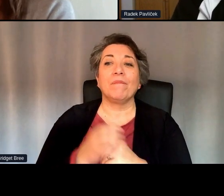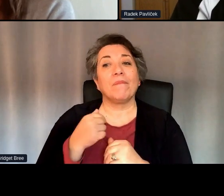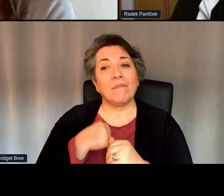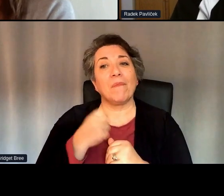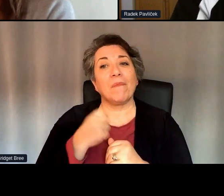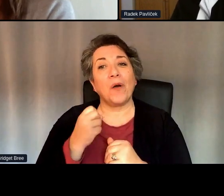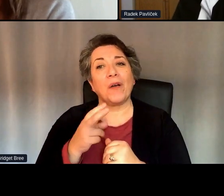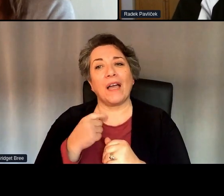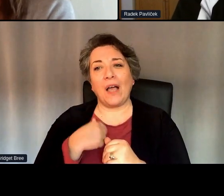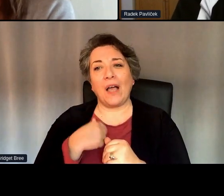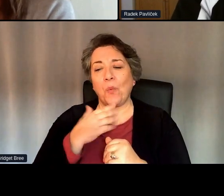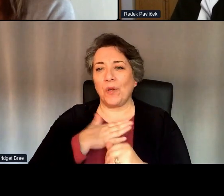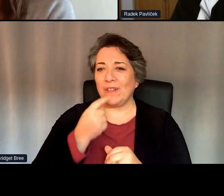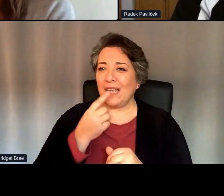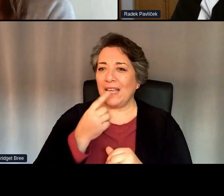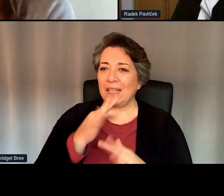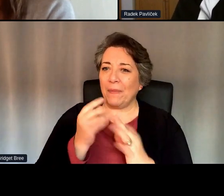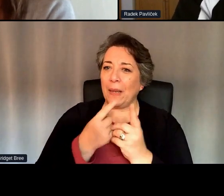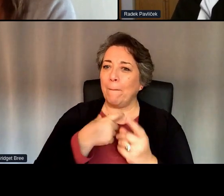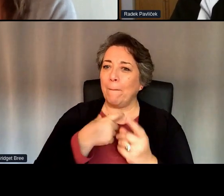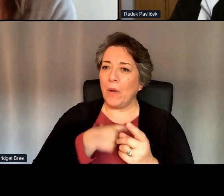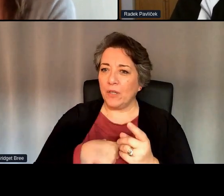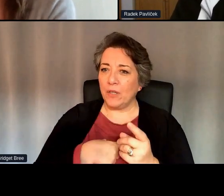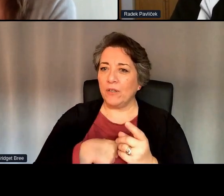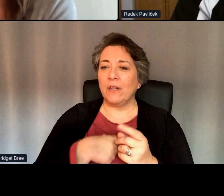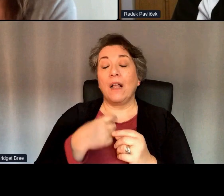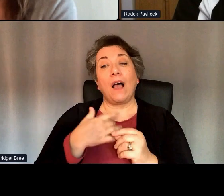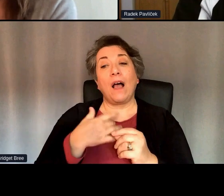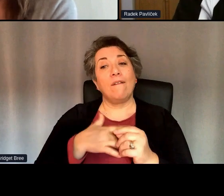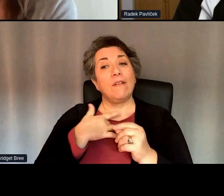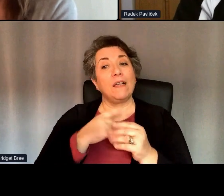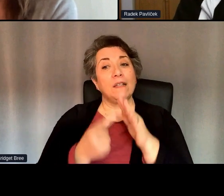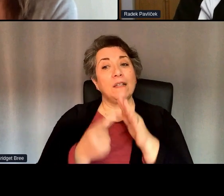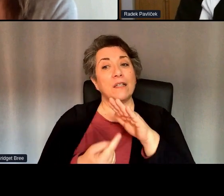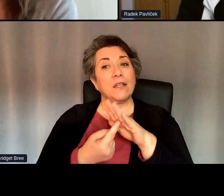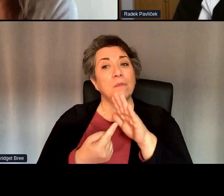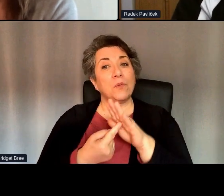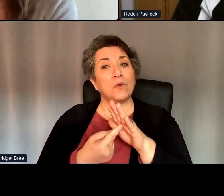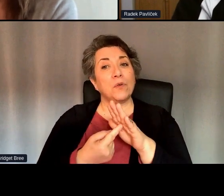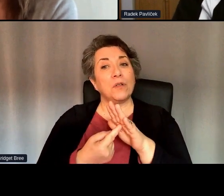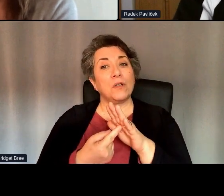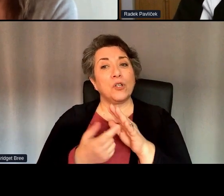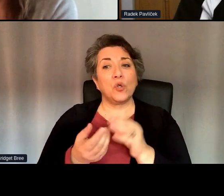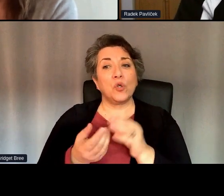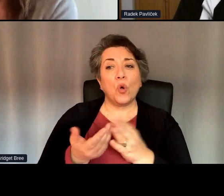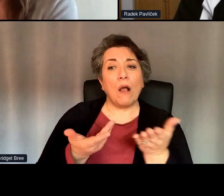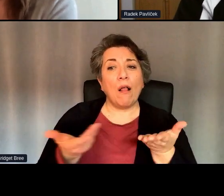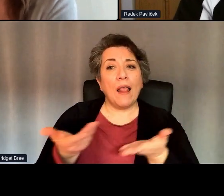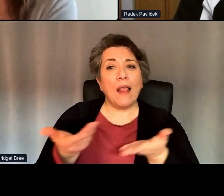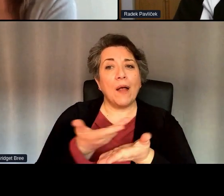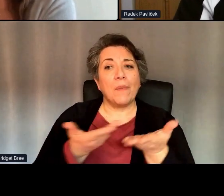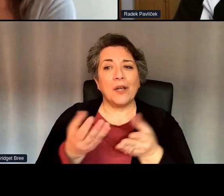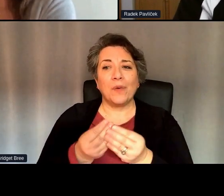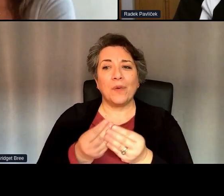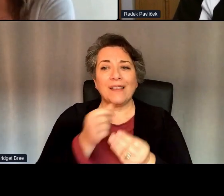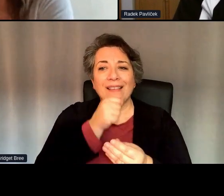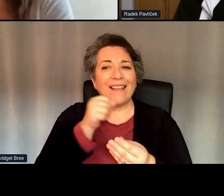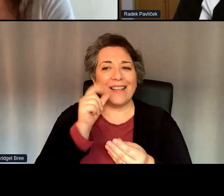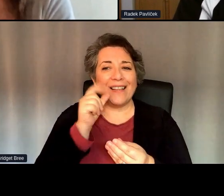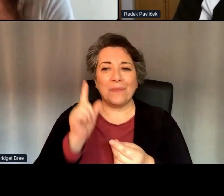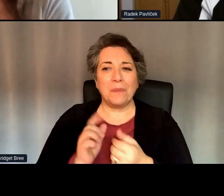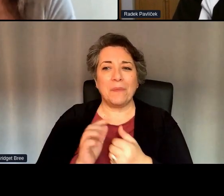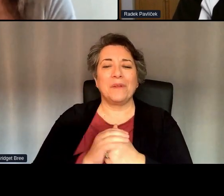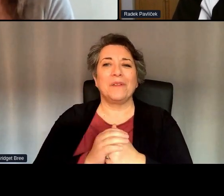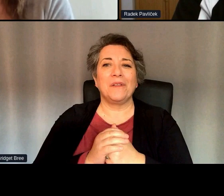bit personal, but I think that it's also important to collaborate with nice people. And for